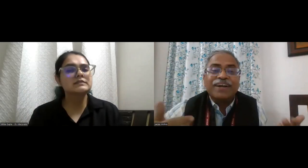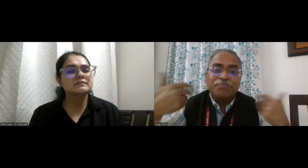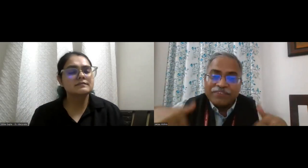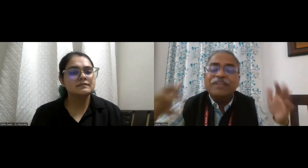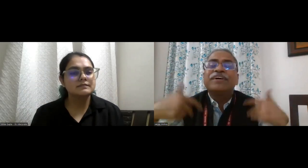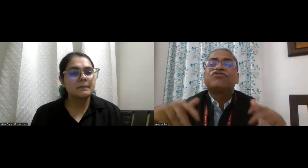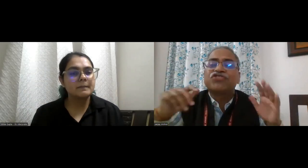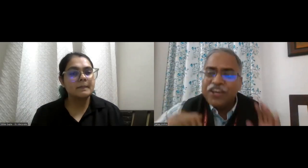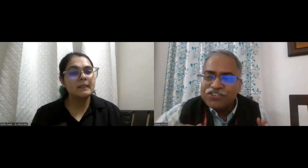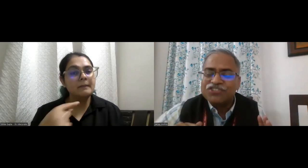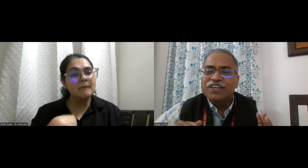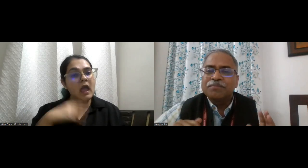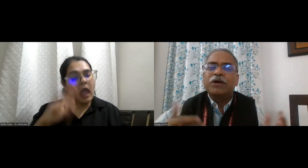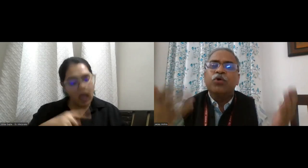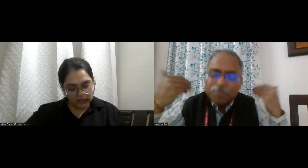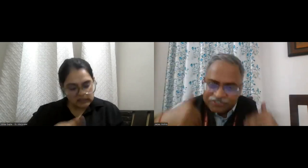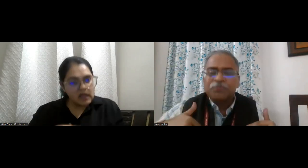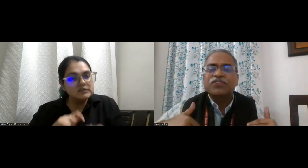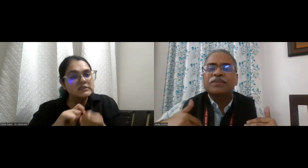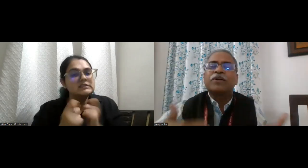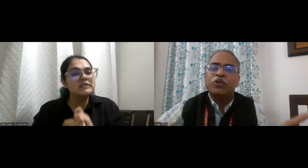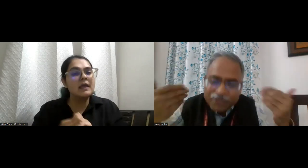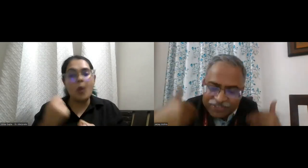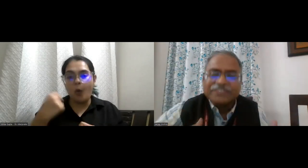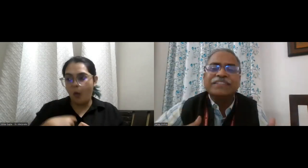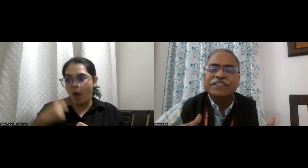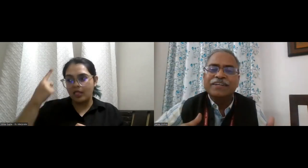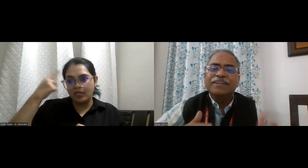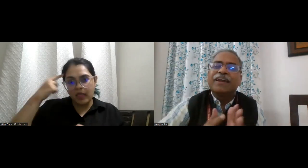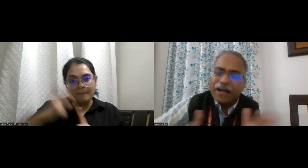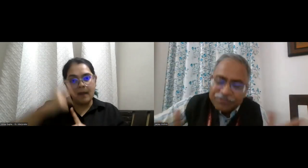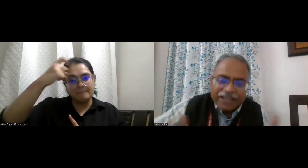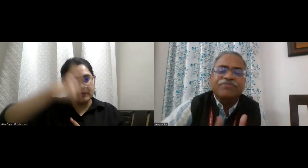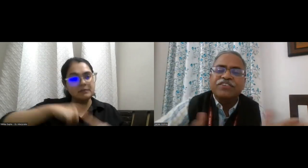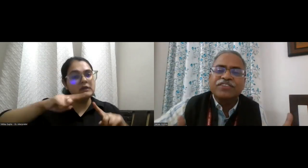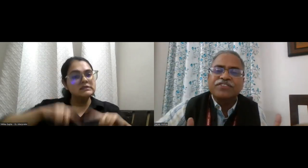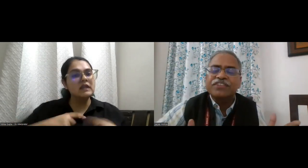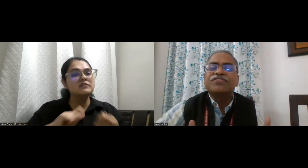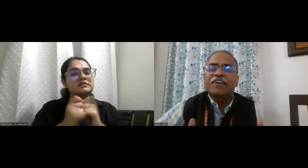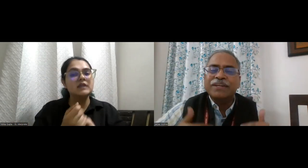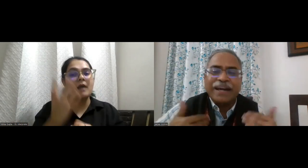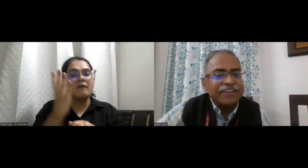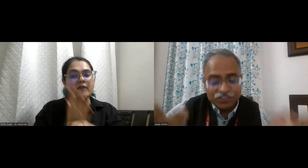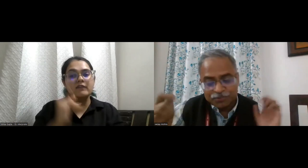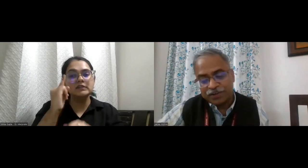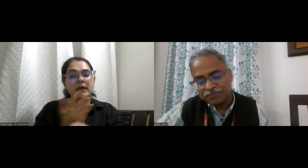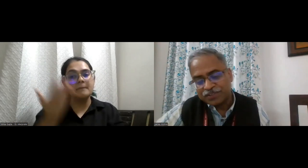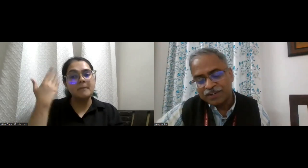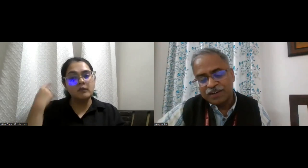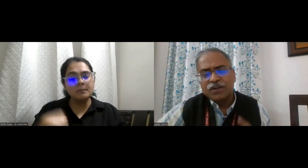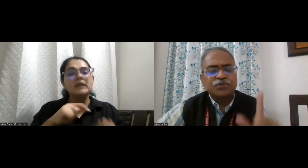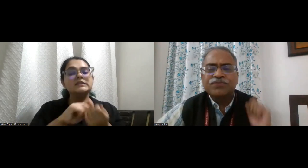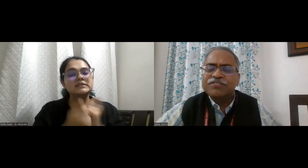confess that I myself has changed my own perception, my own personality in last 5-6 years since I've been handling these